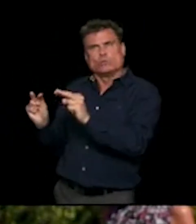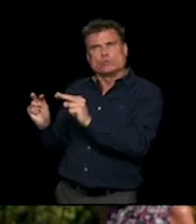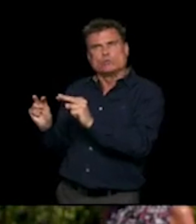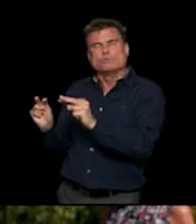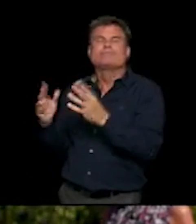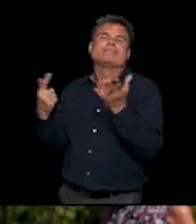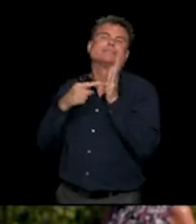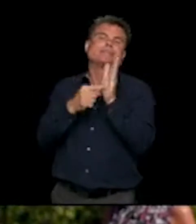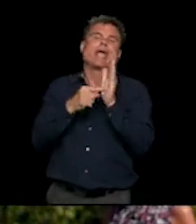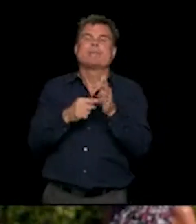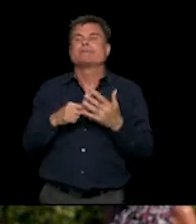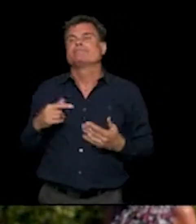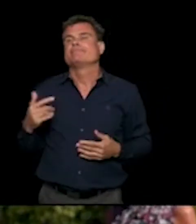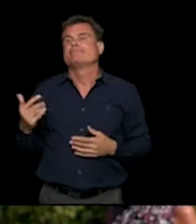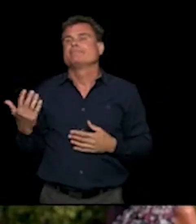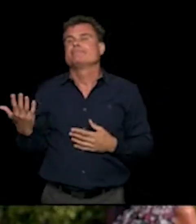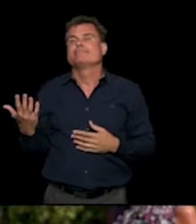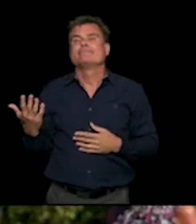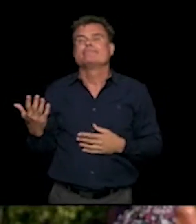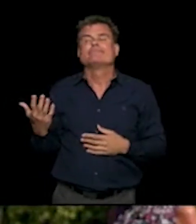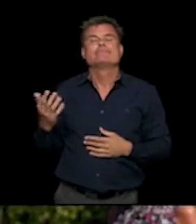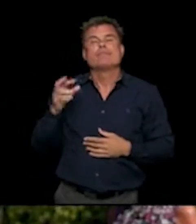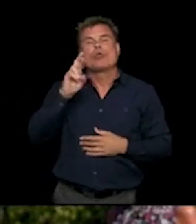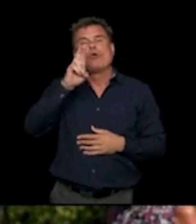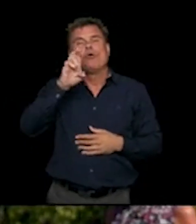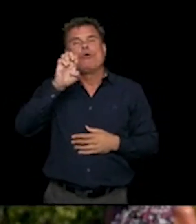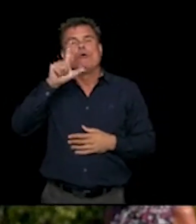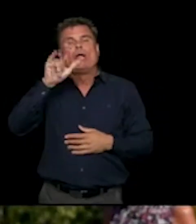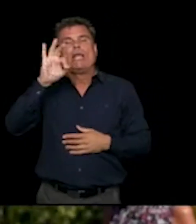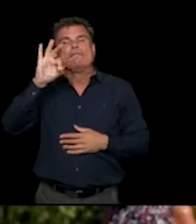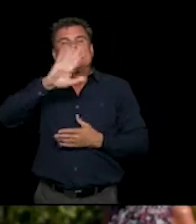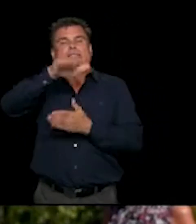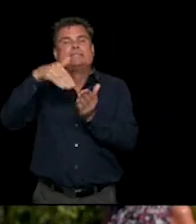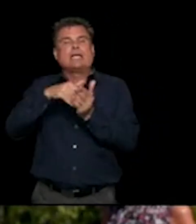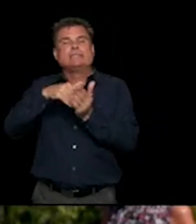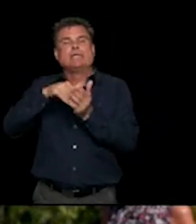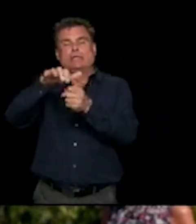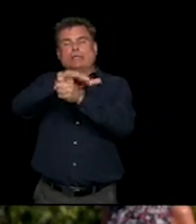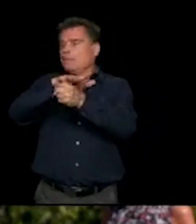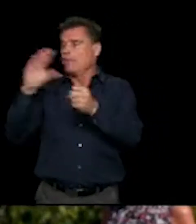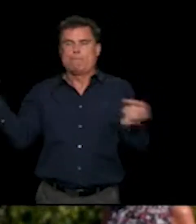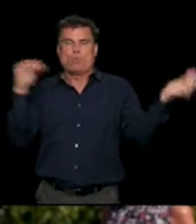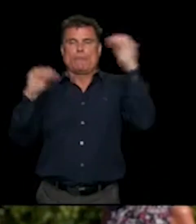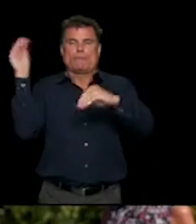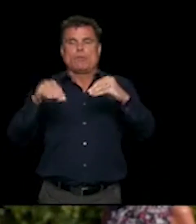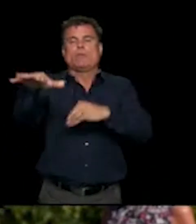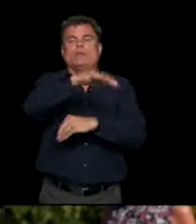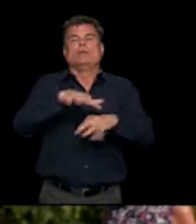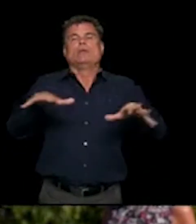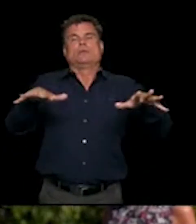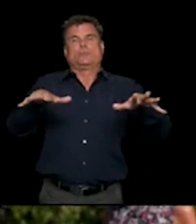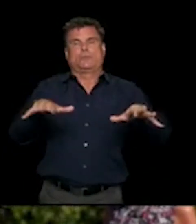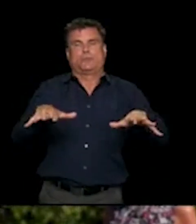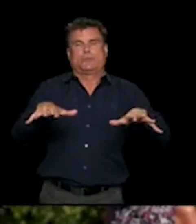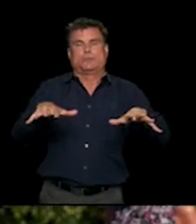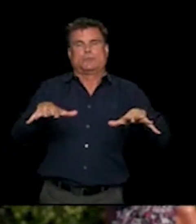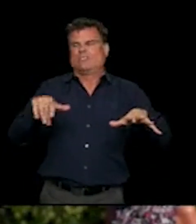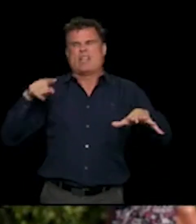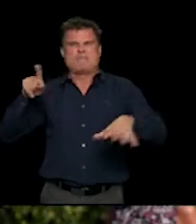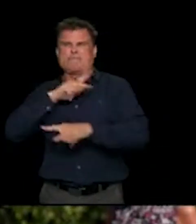close quarters, and we are in the middle of a pandemic, for something thinking outside the box of looking at something like an emergency relief type housing